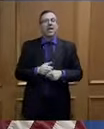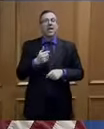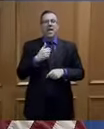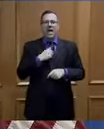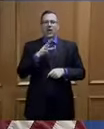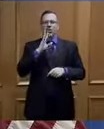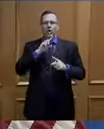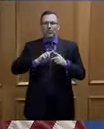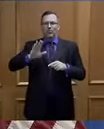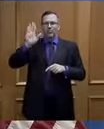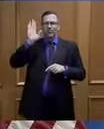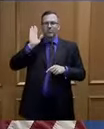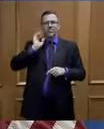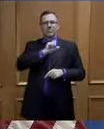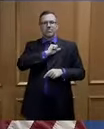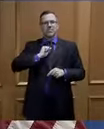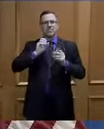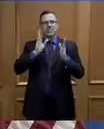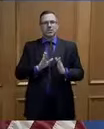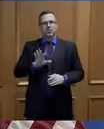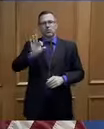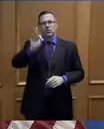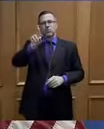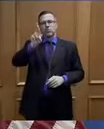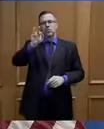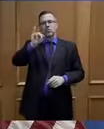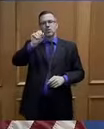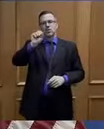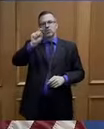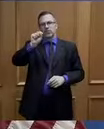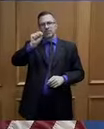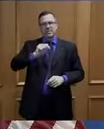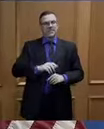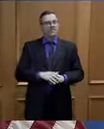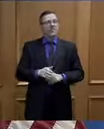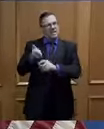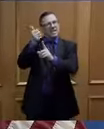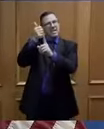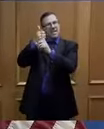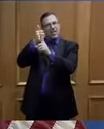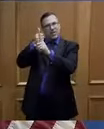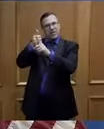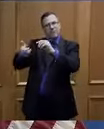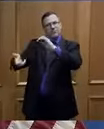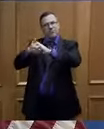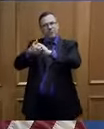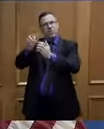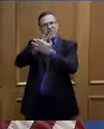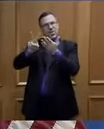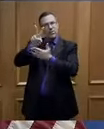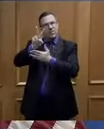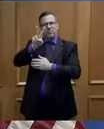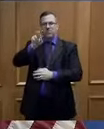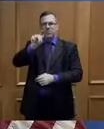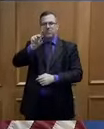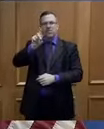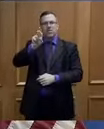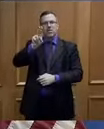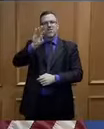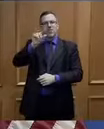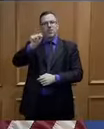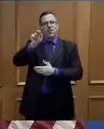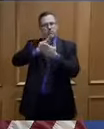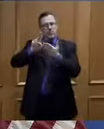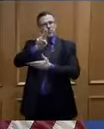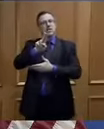Frist around modeling, and he is working with Vanderbilt to provide us a